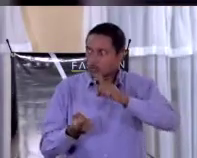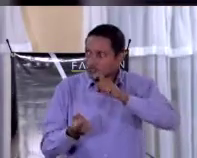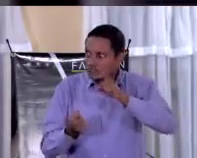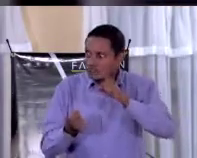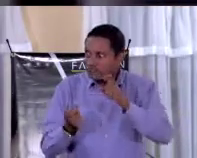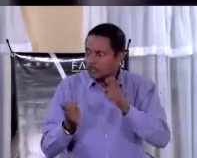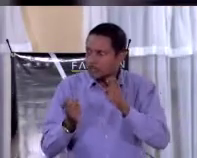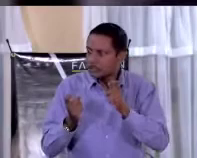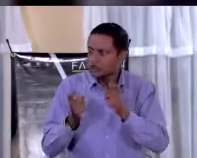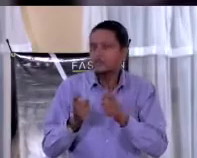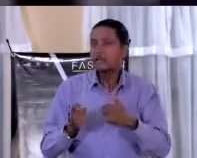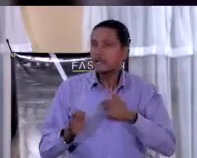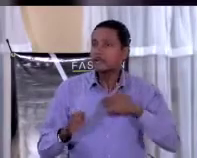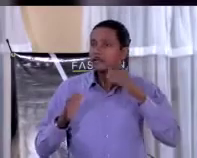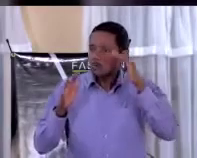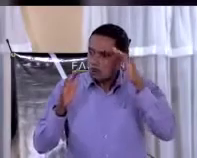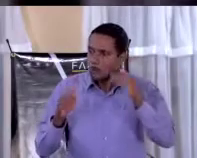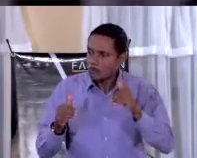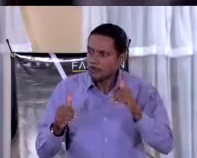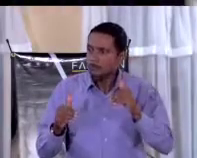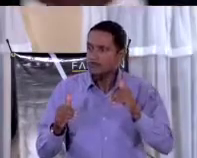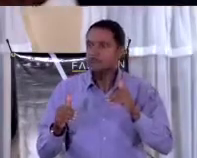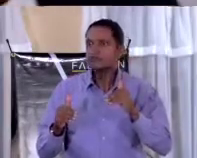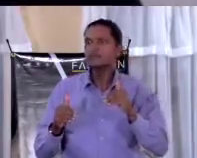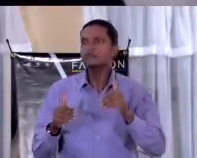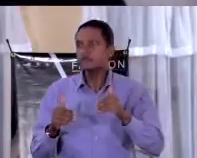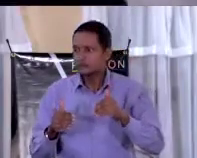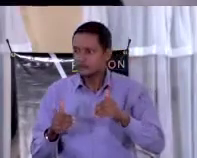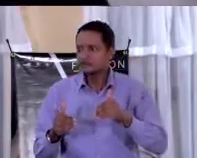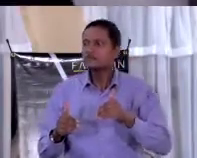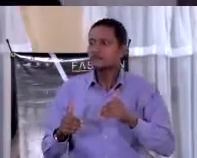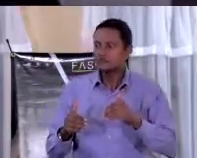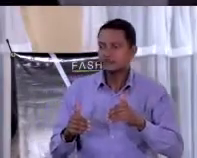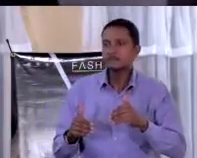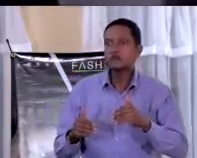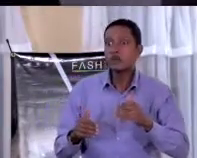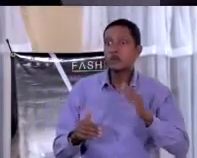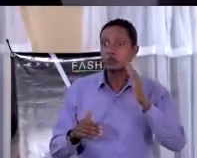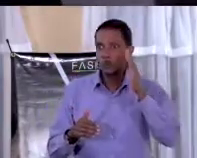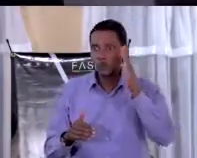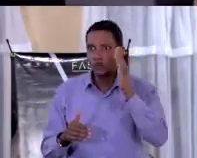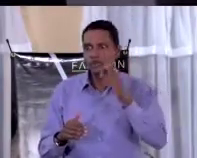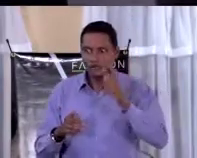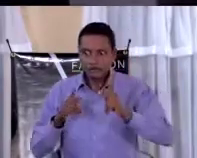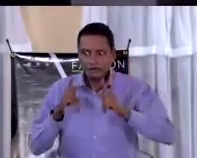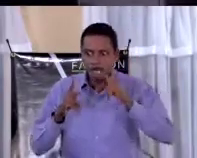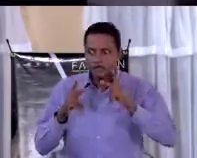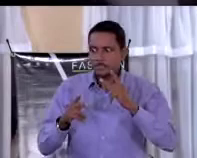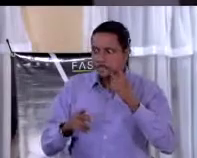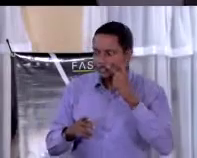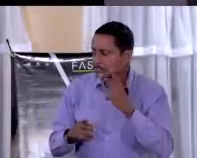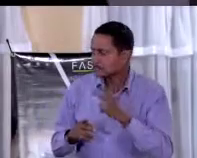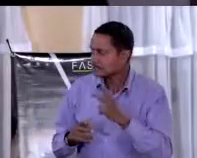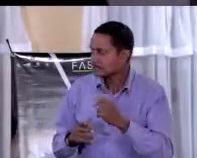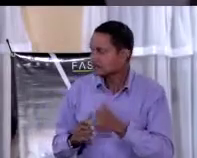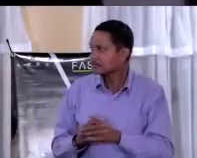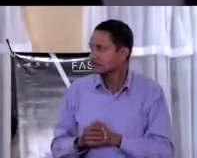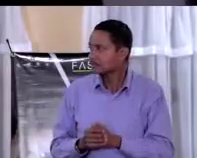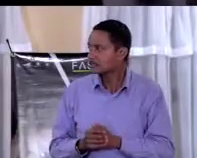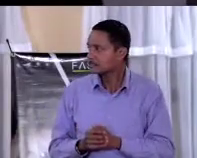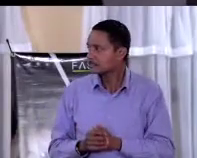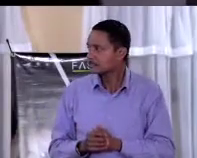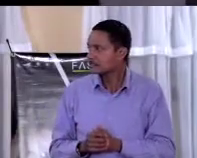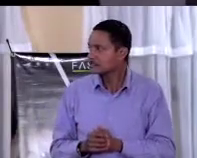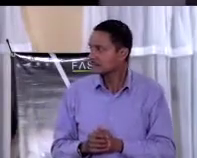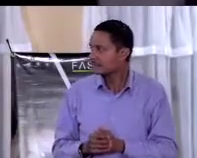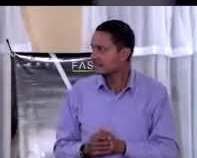it's outrageous. You know? 8 years ago that was happening when we started, because when we opened the store, Richard was there at the opening, mm-hmm. actually the second branch,